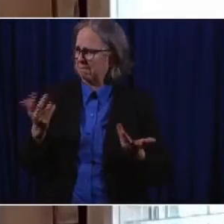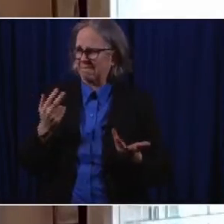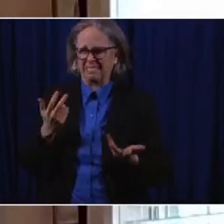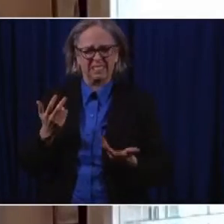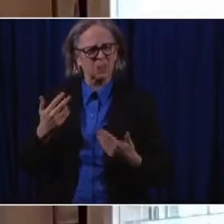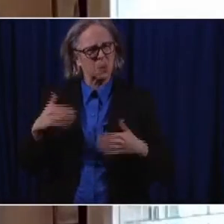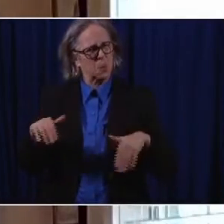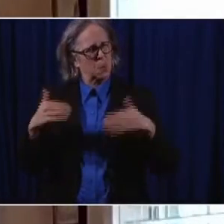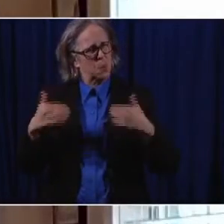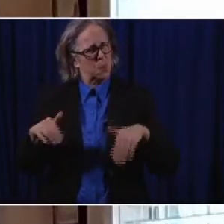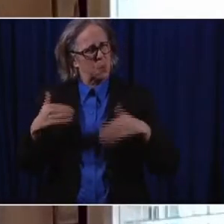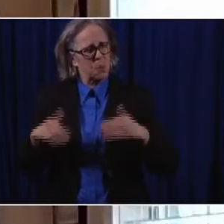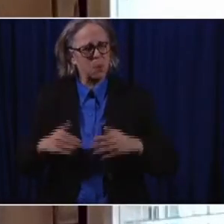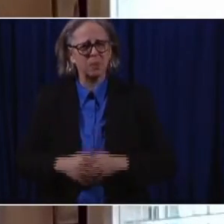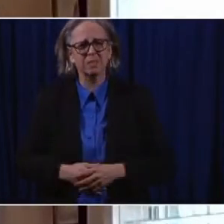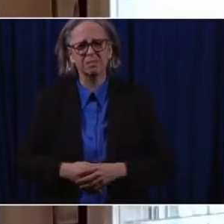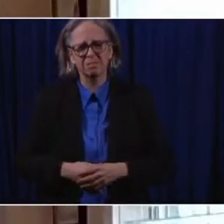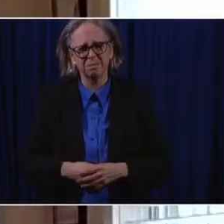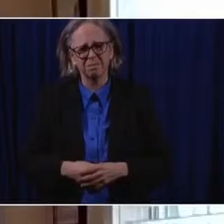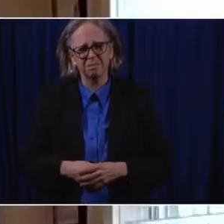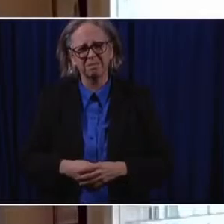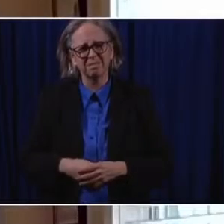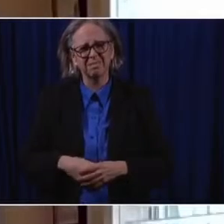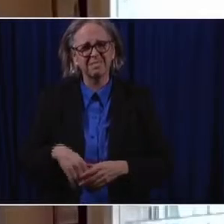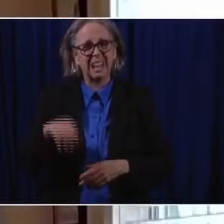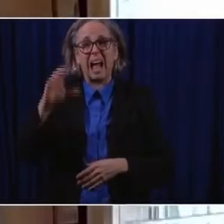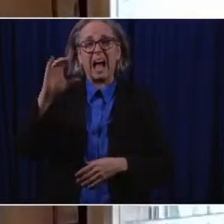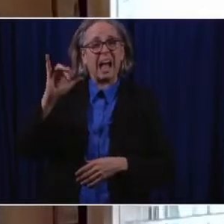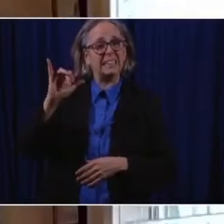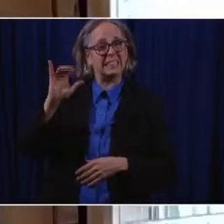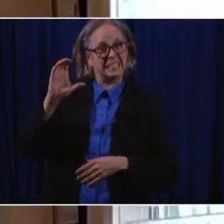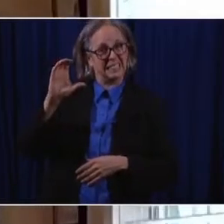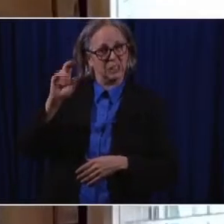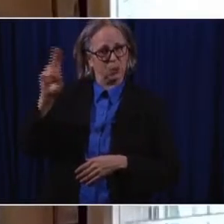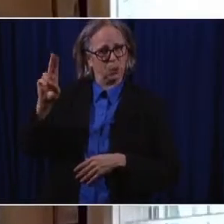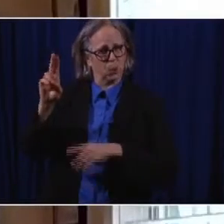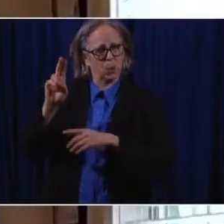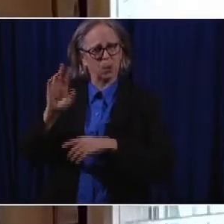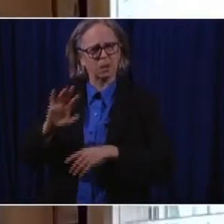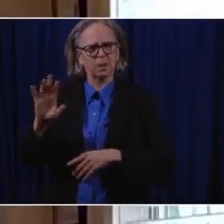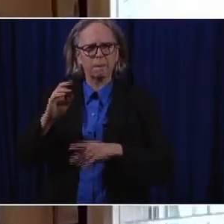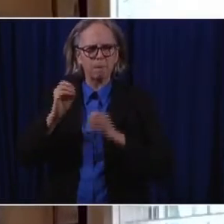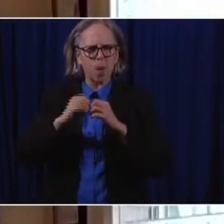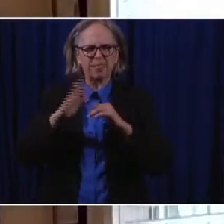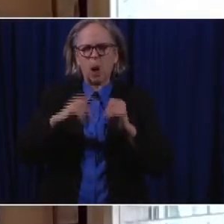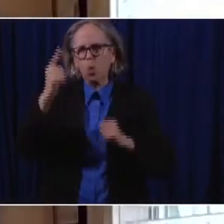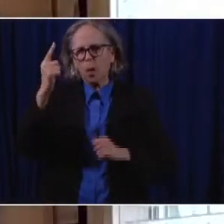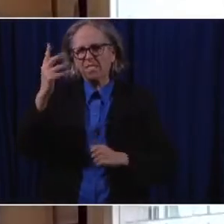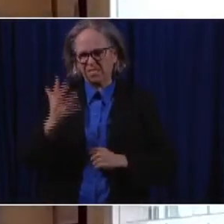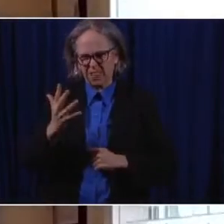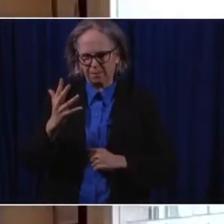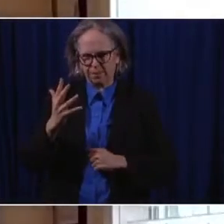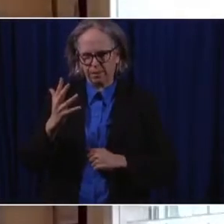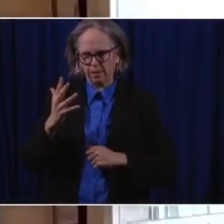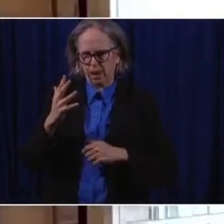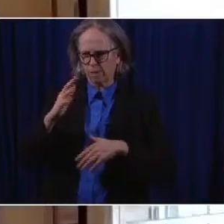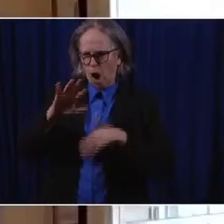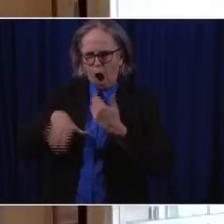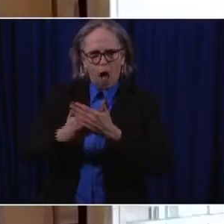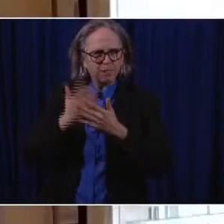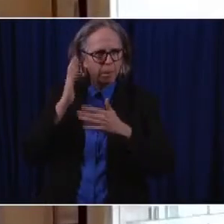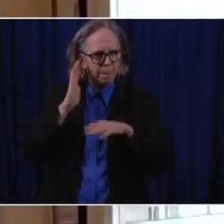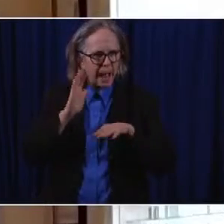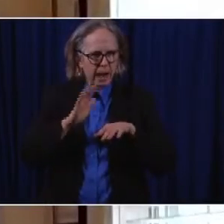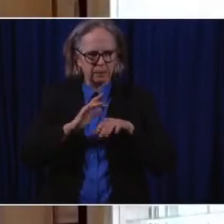fifth of an ICU's beds are filled with just one diagnosis, like COVID, people start getting very worried